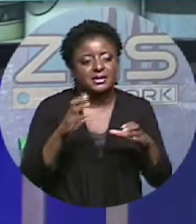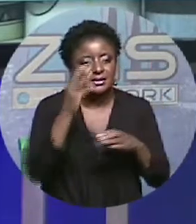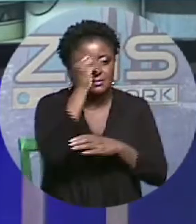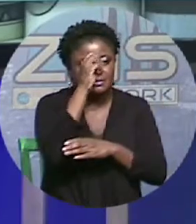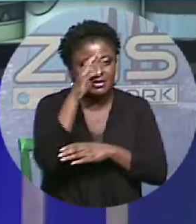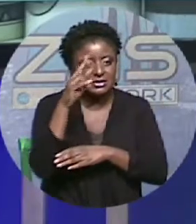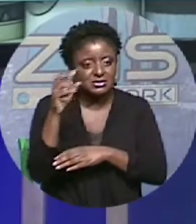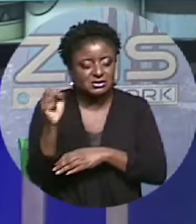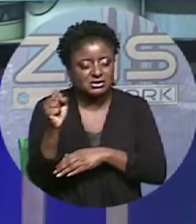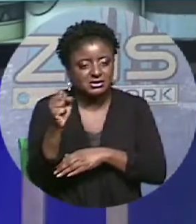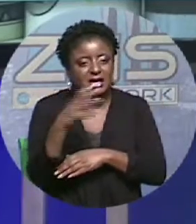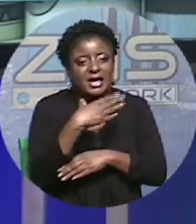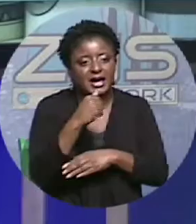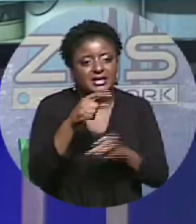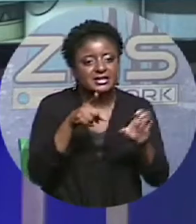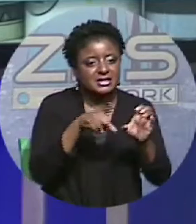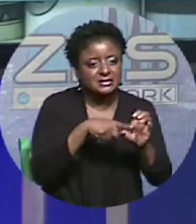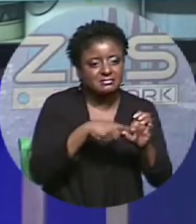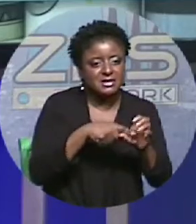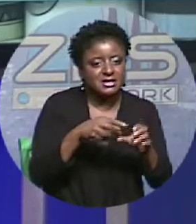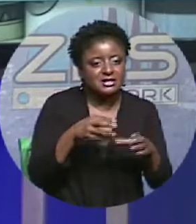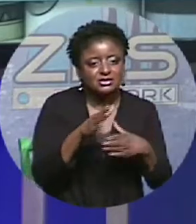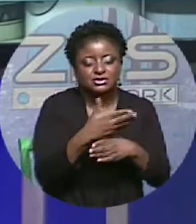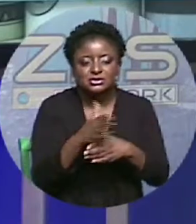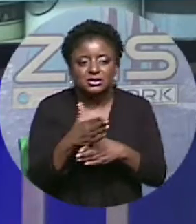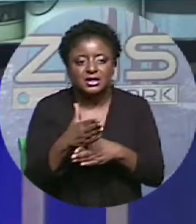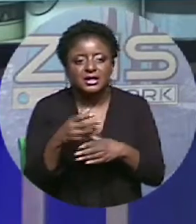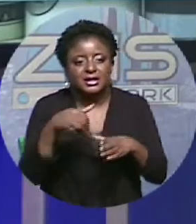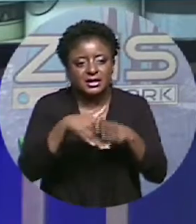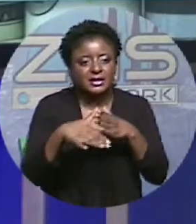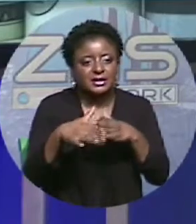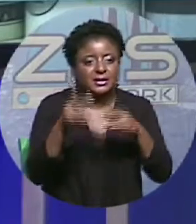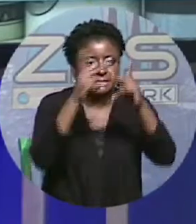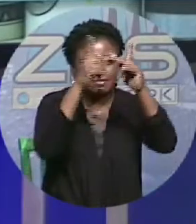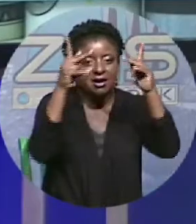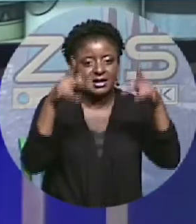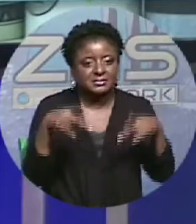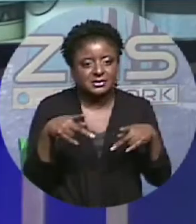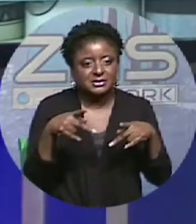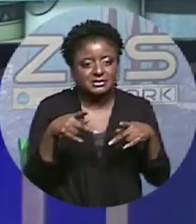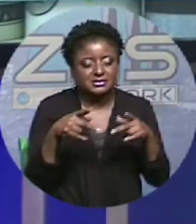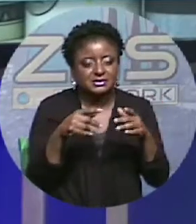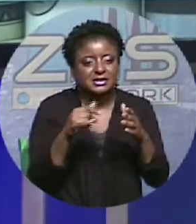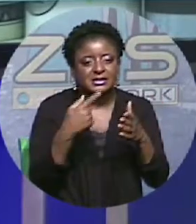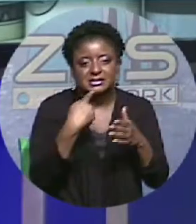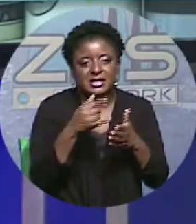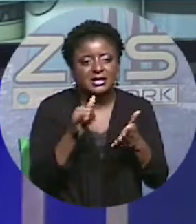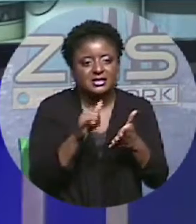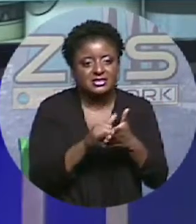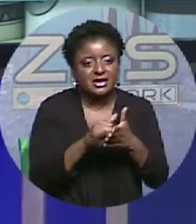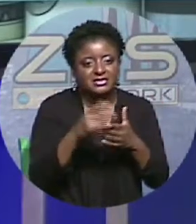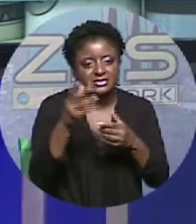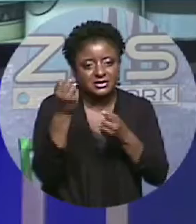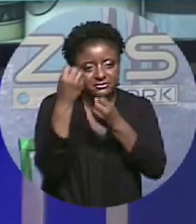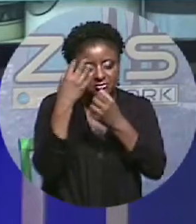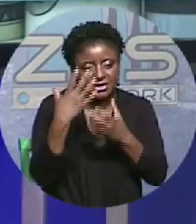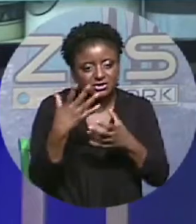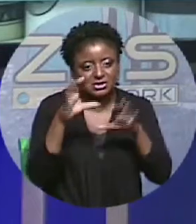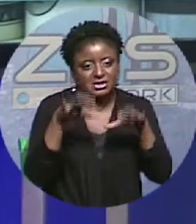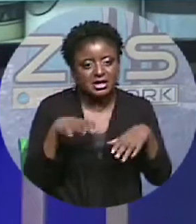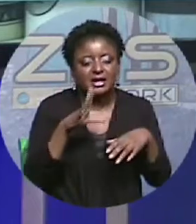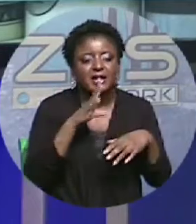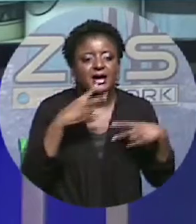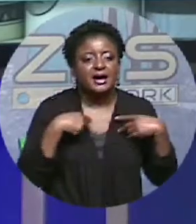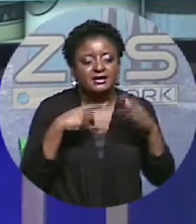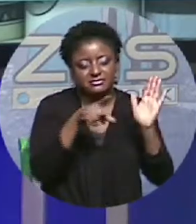emails released in Parliament. The FNM feels statements by the two ministers can have chilling effects on the investment climate and the financial